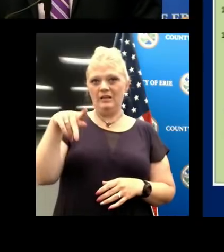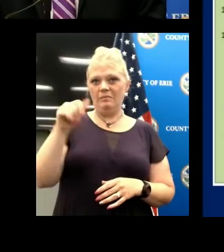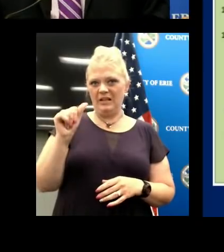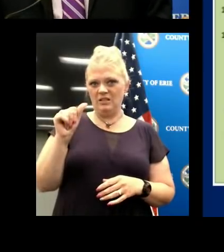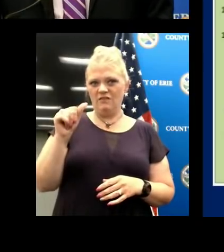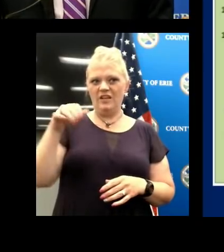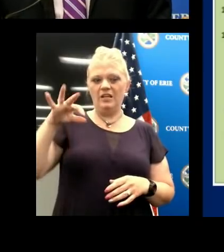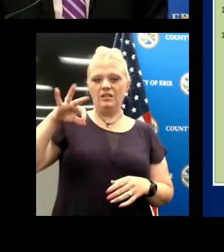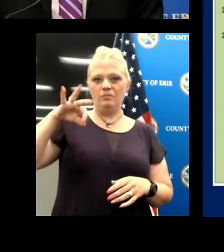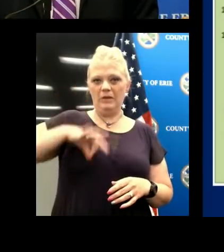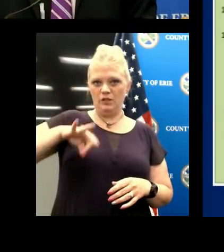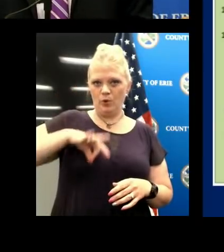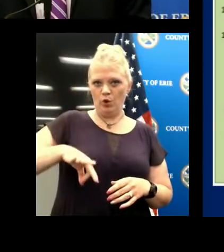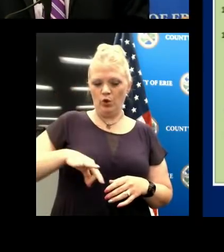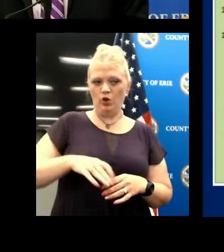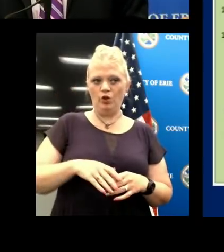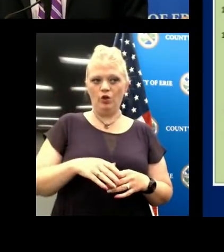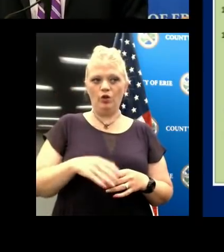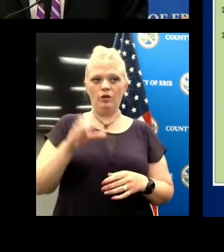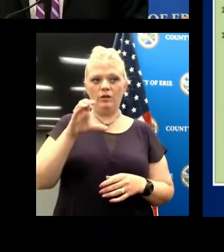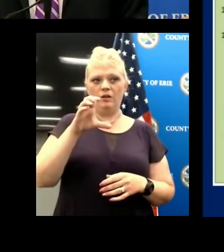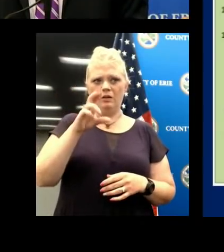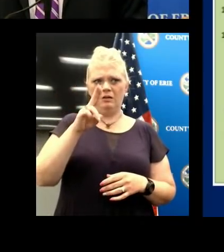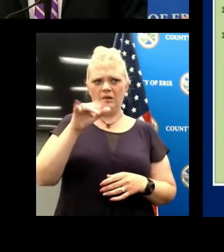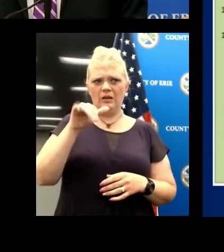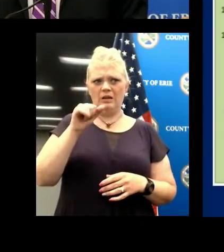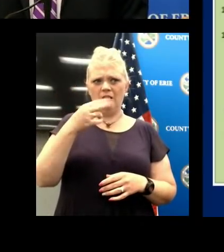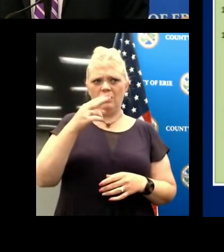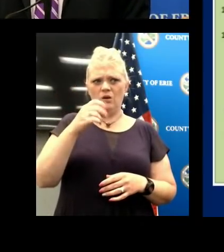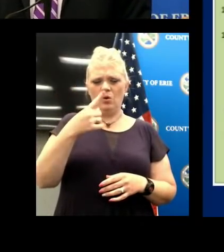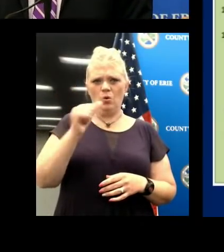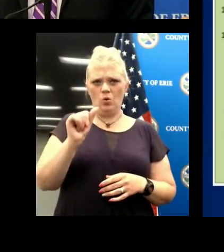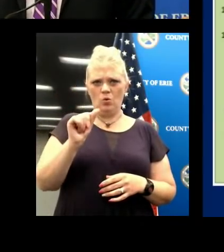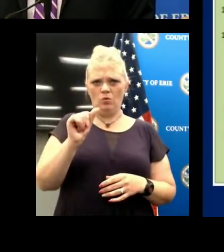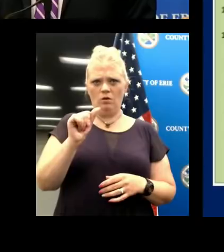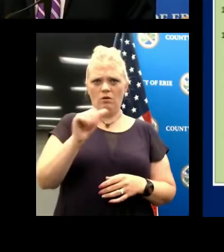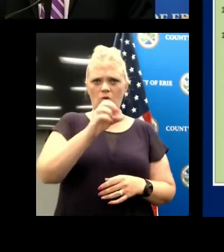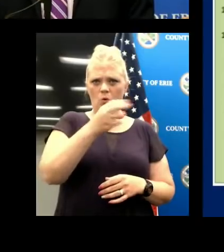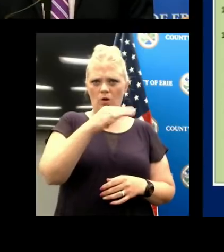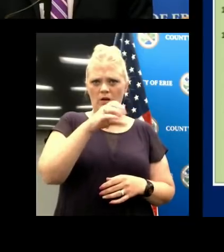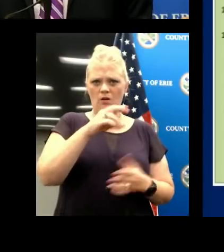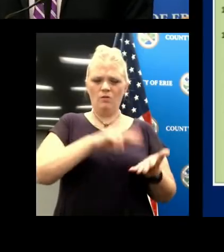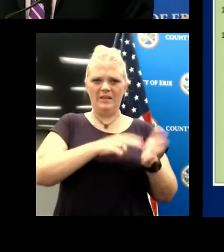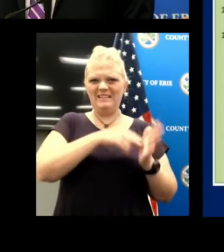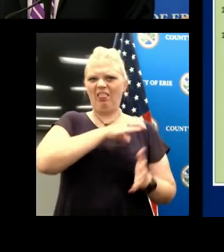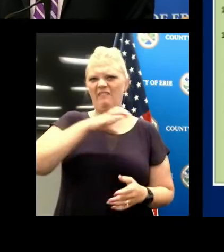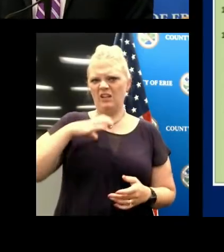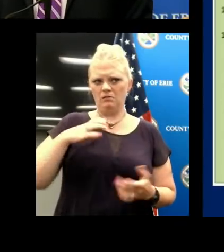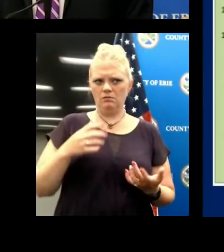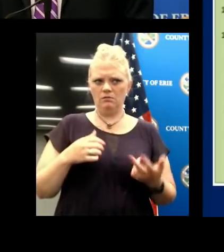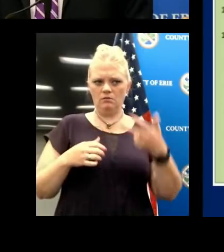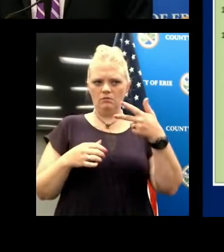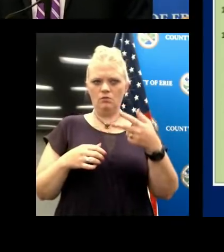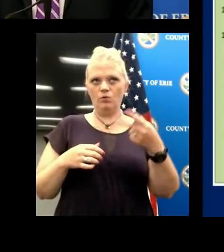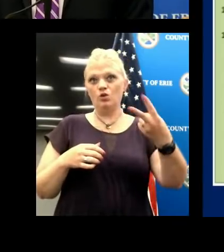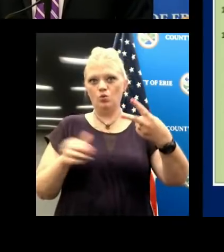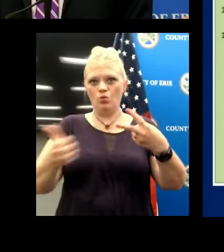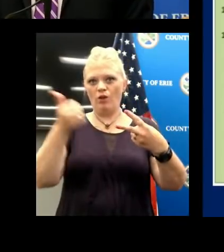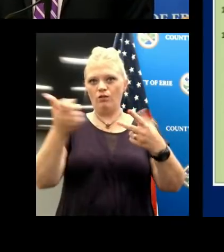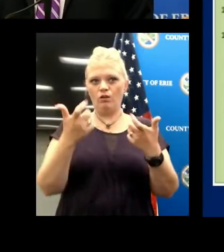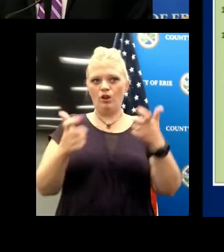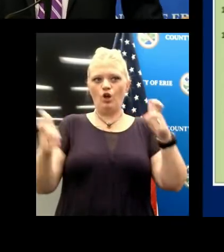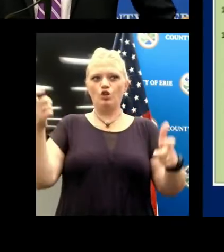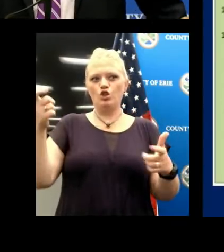about Pittsburgh. And when we say Cuyahoga County, Ohio, we are talking about the Cleveland area. So these are the two other